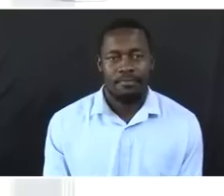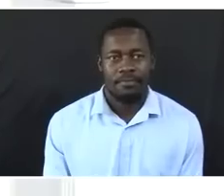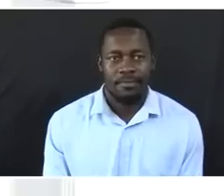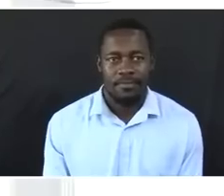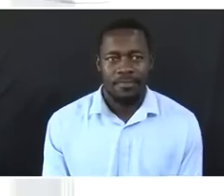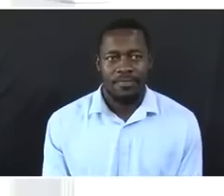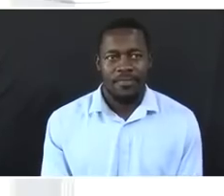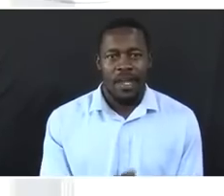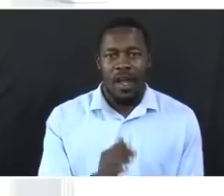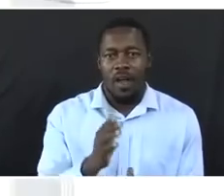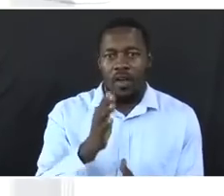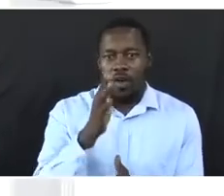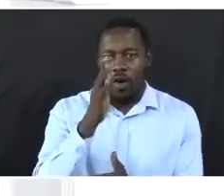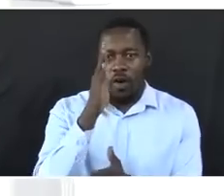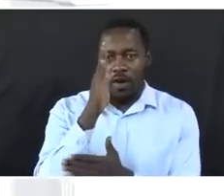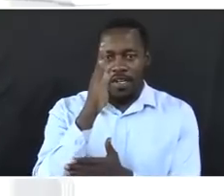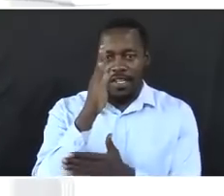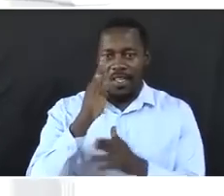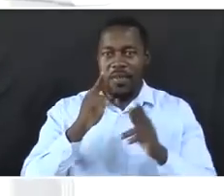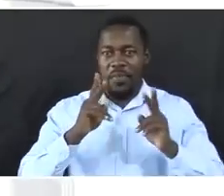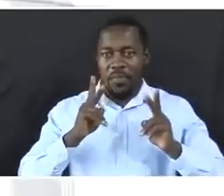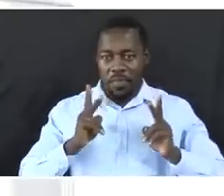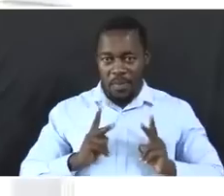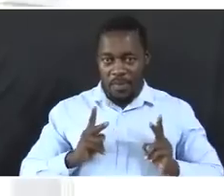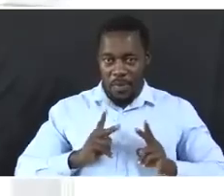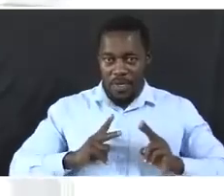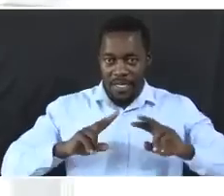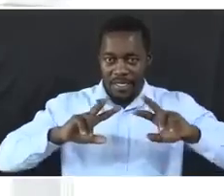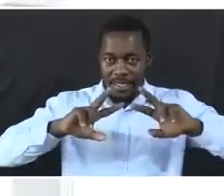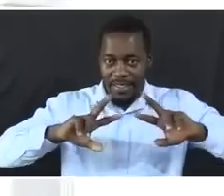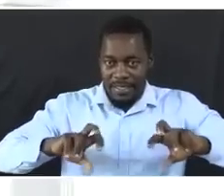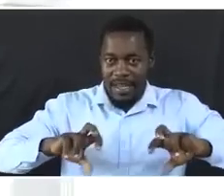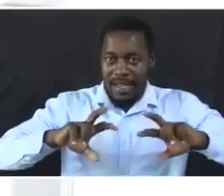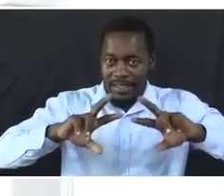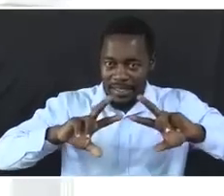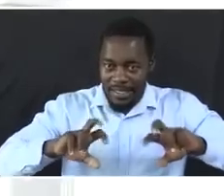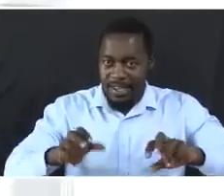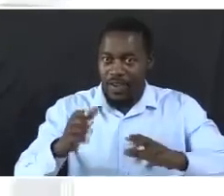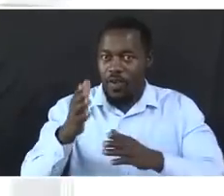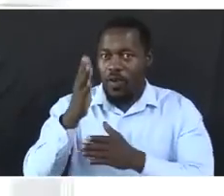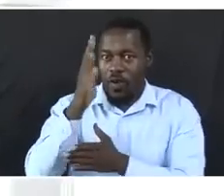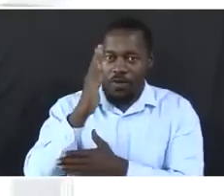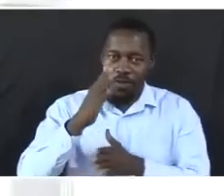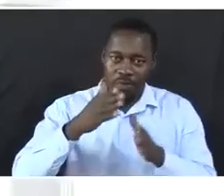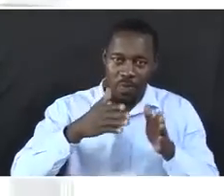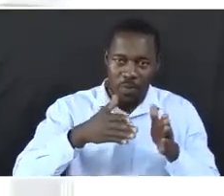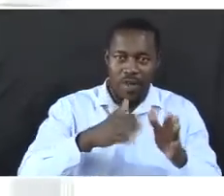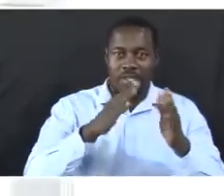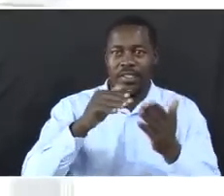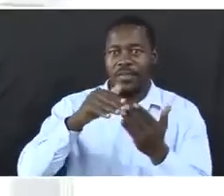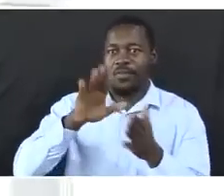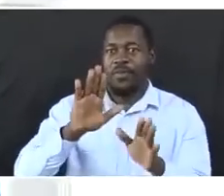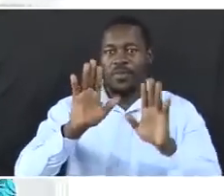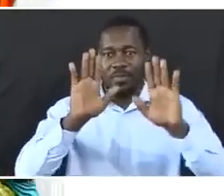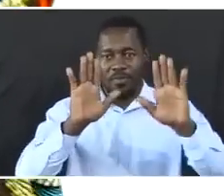Ungodly people seeking to run a godly institution.